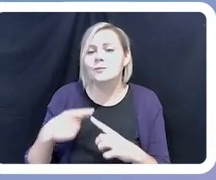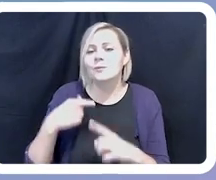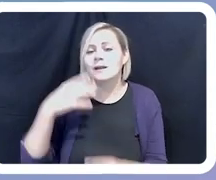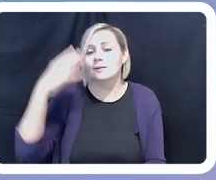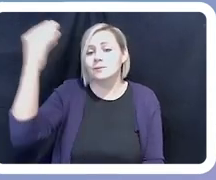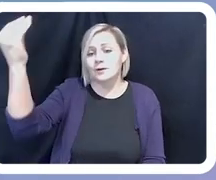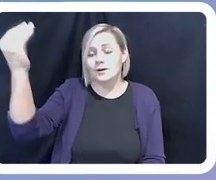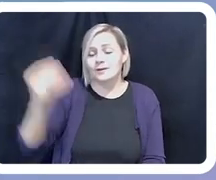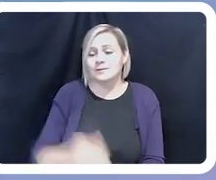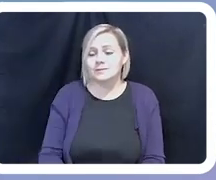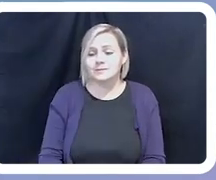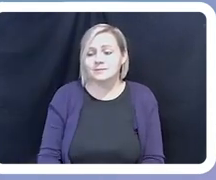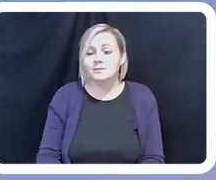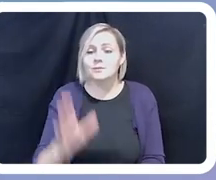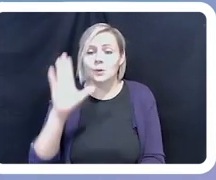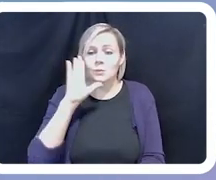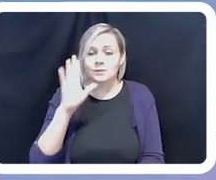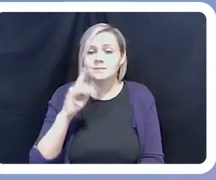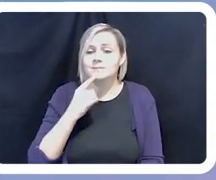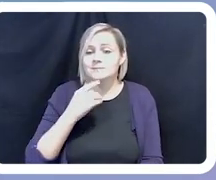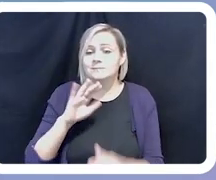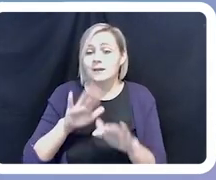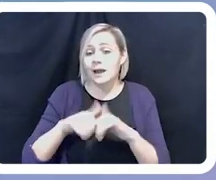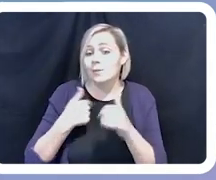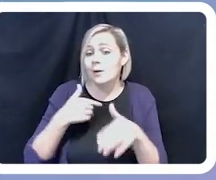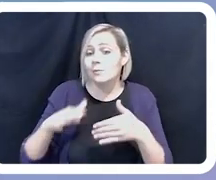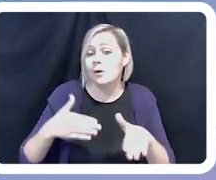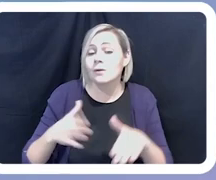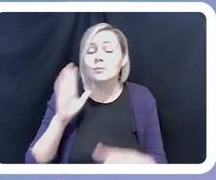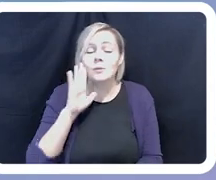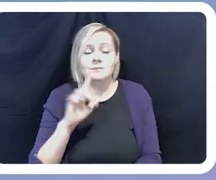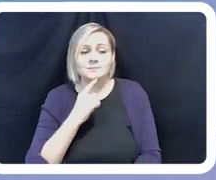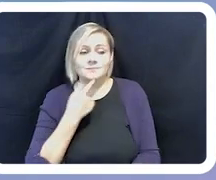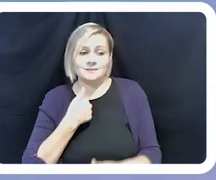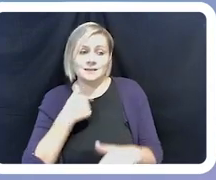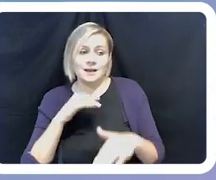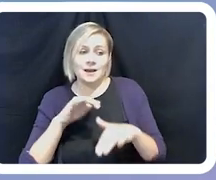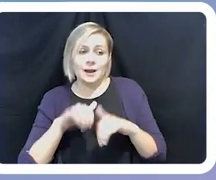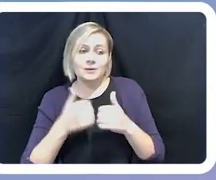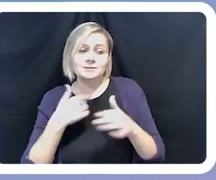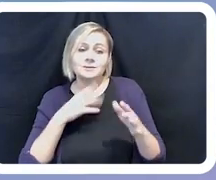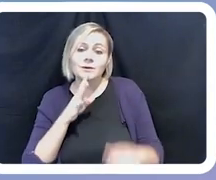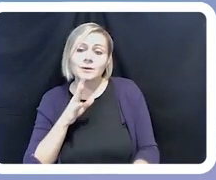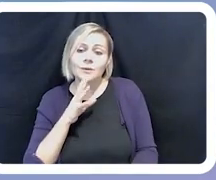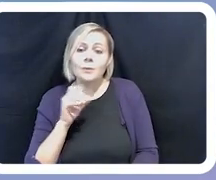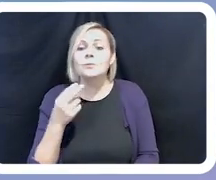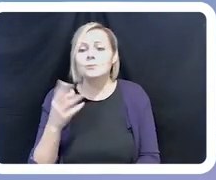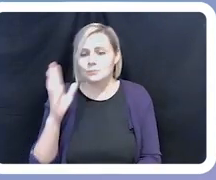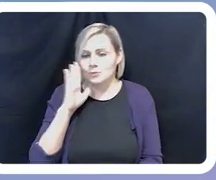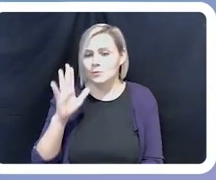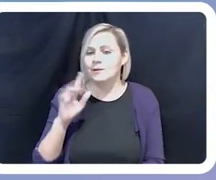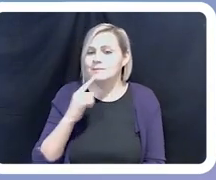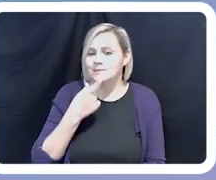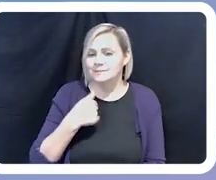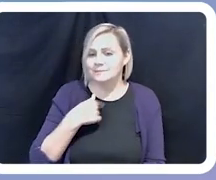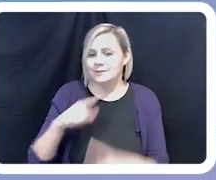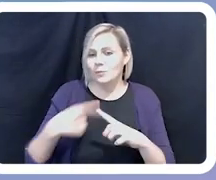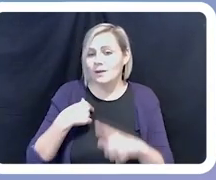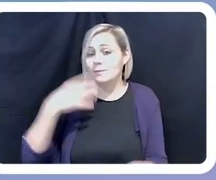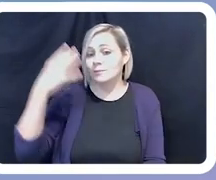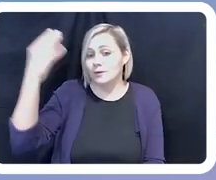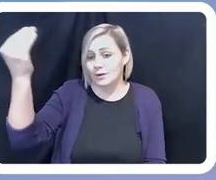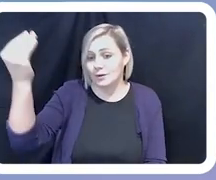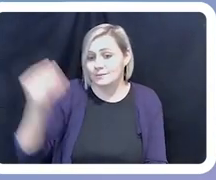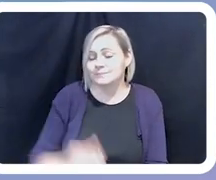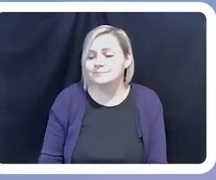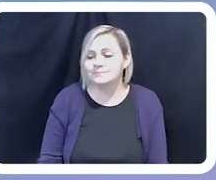gone, you're gonna miss me when I'm gone. You're gonna miss me by my walk, you're gonna miss me by my talk, oh, you're gonna